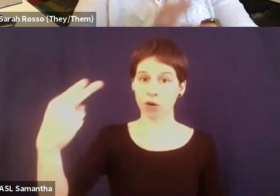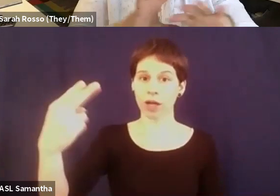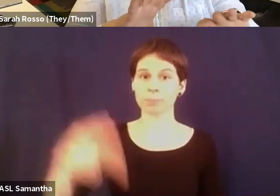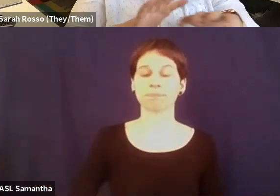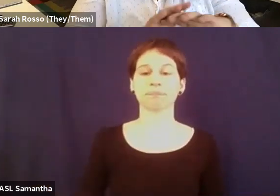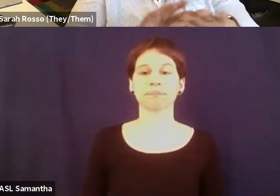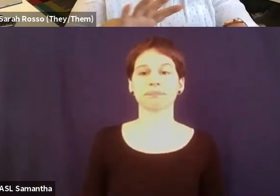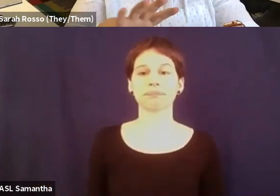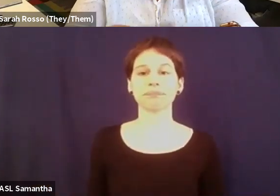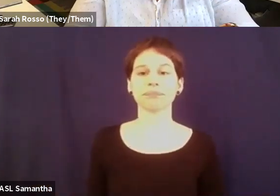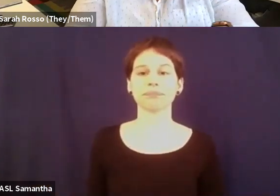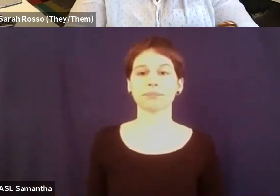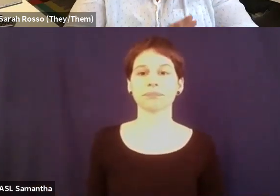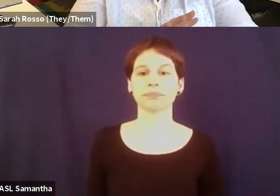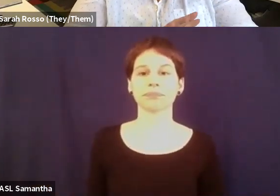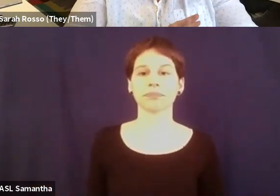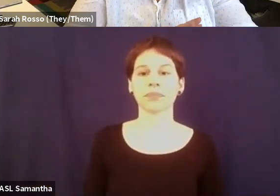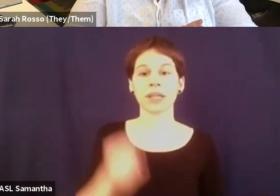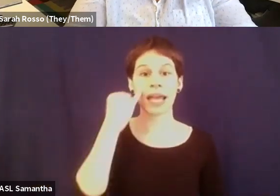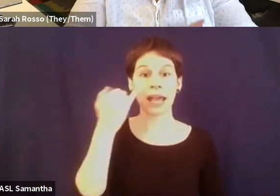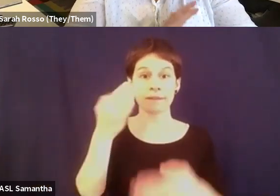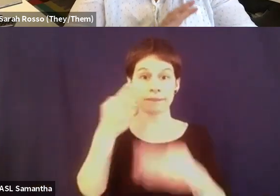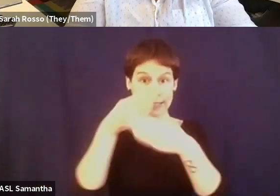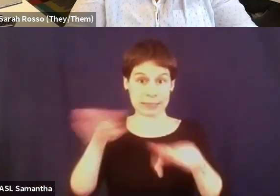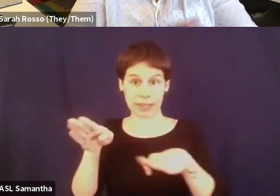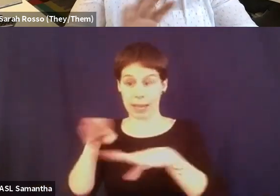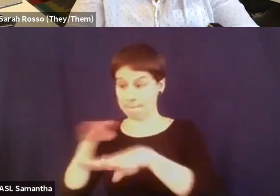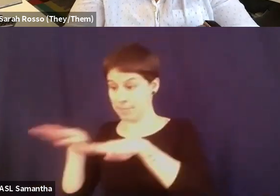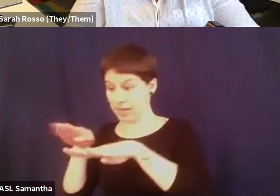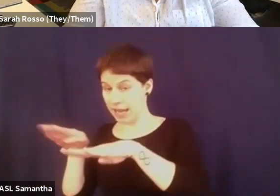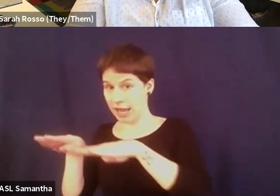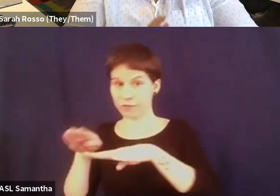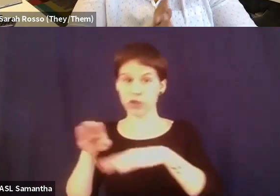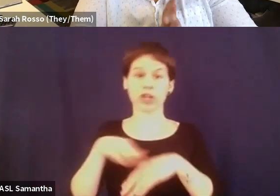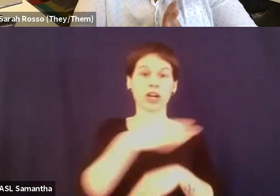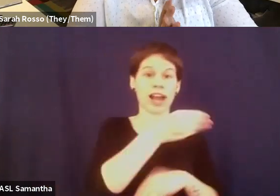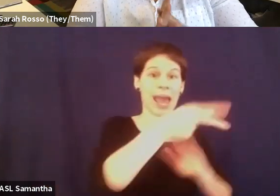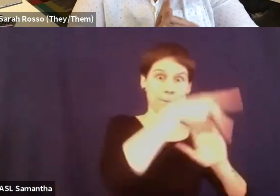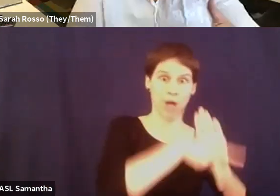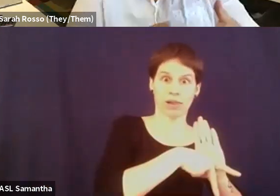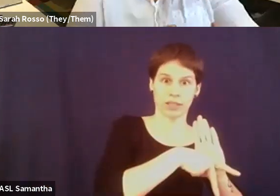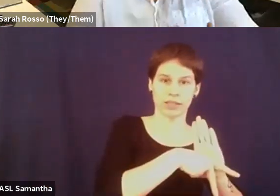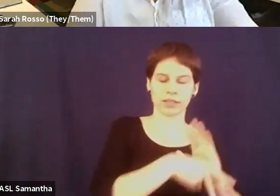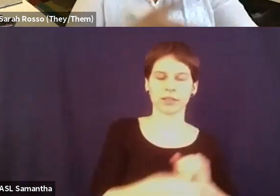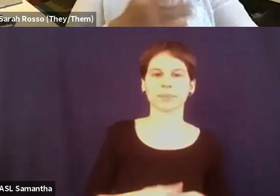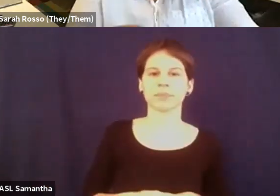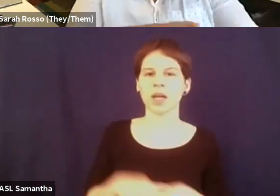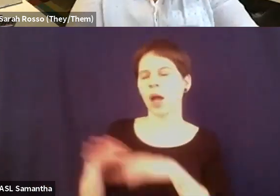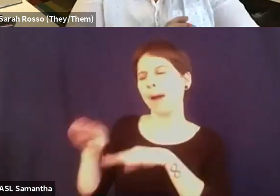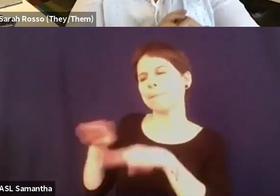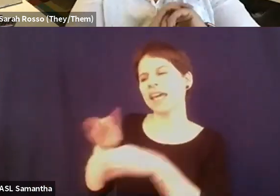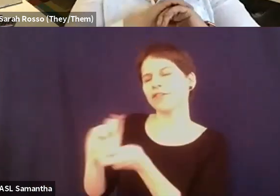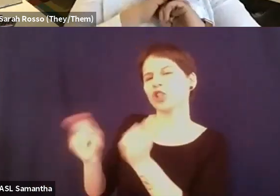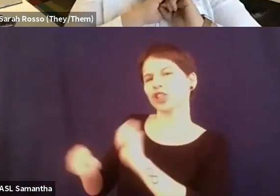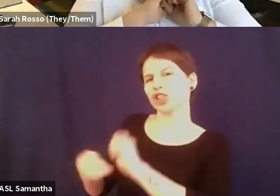So I think if we split this up between behavioral considerations and changes and policy changes. So if we think about behavioral changes, I think